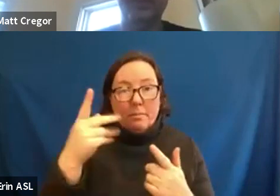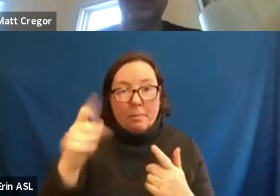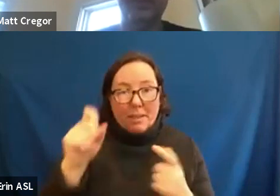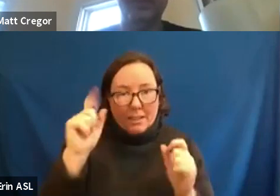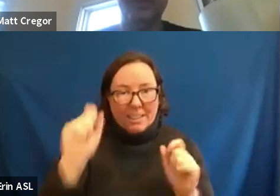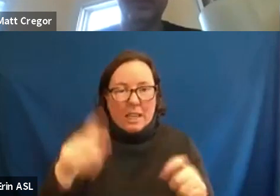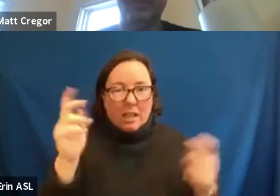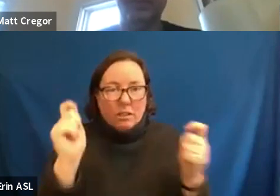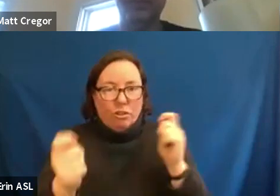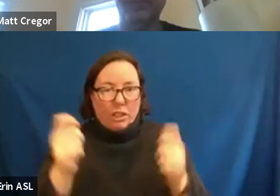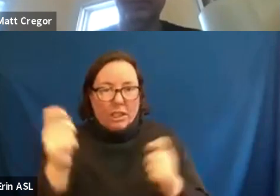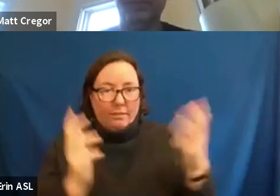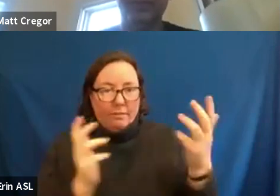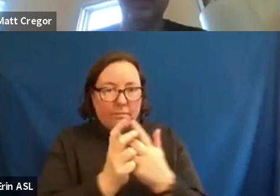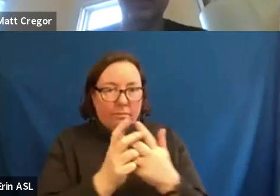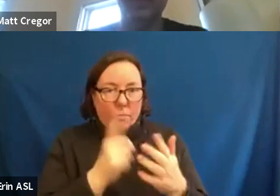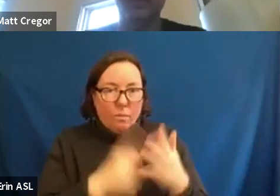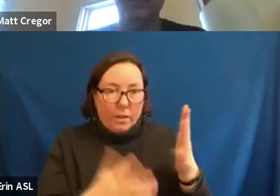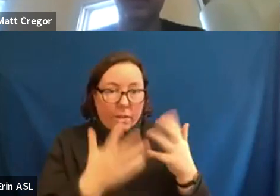Great. Ms. Garrett, I saw your hand.